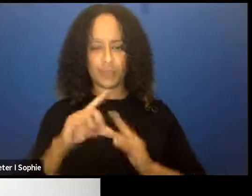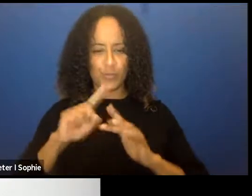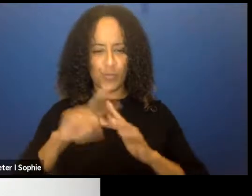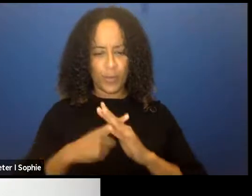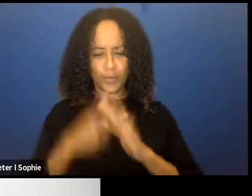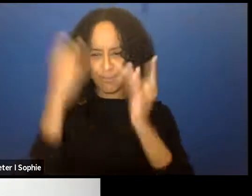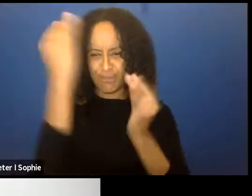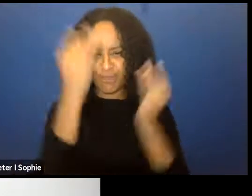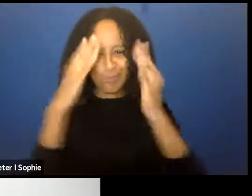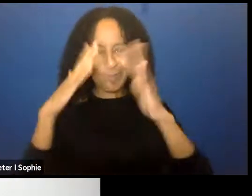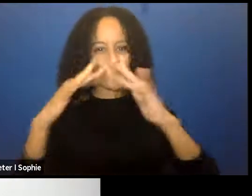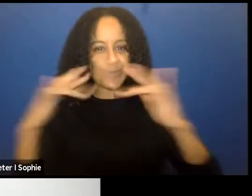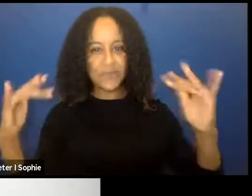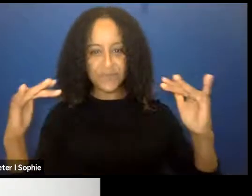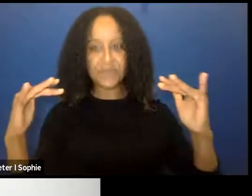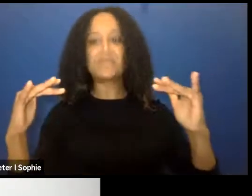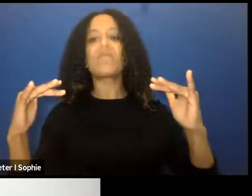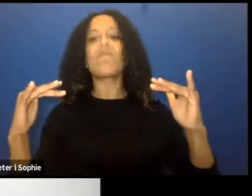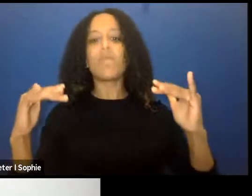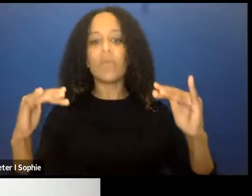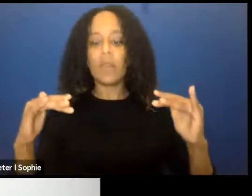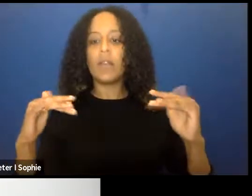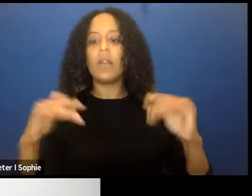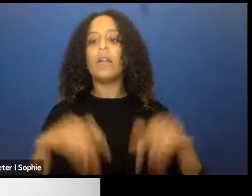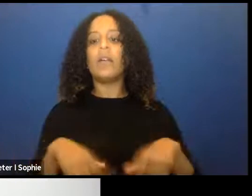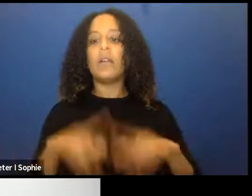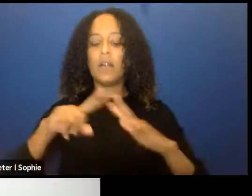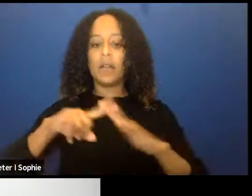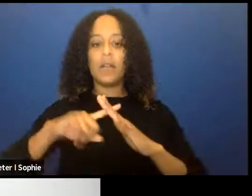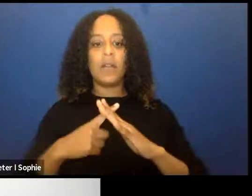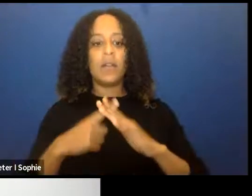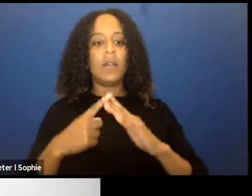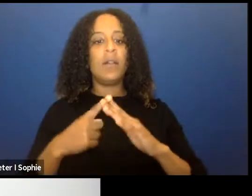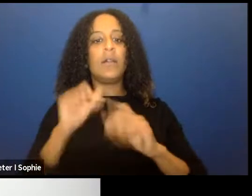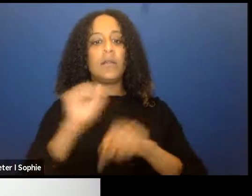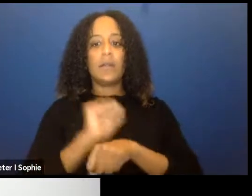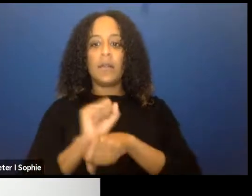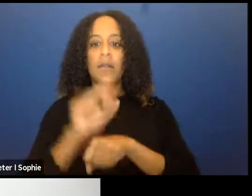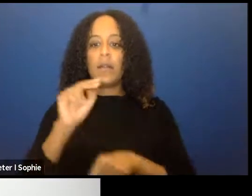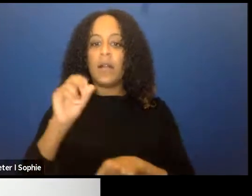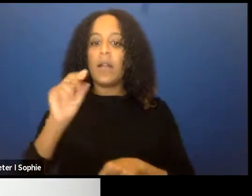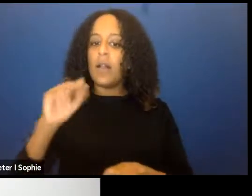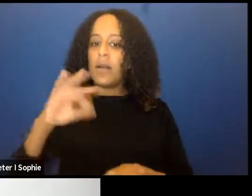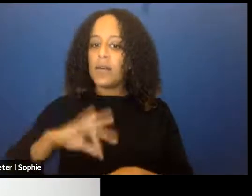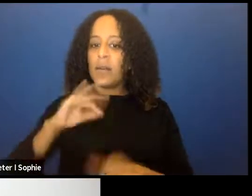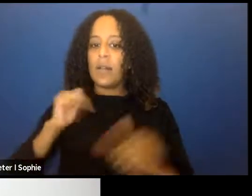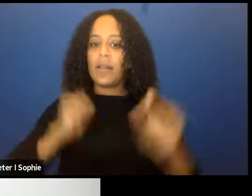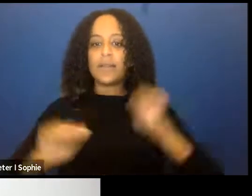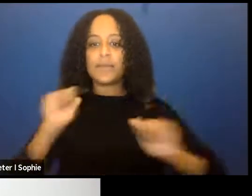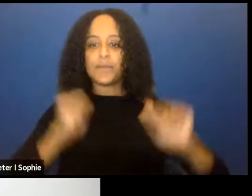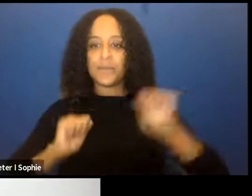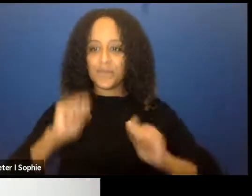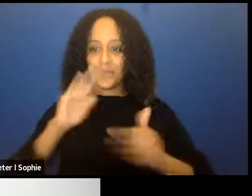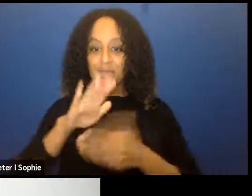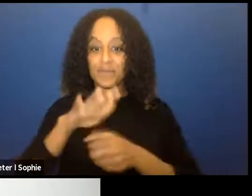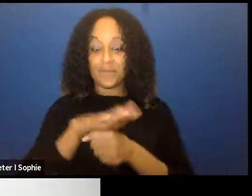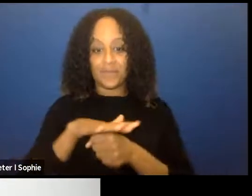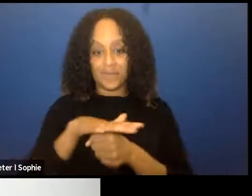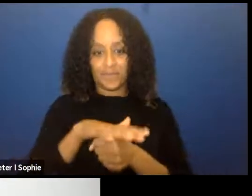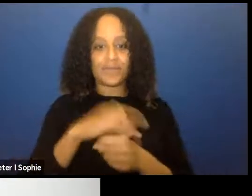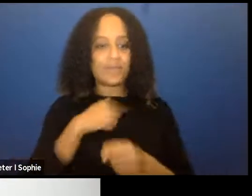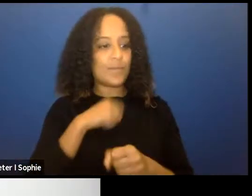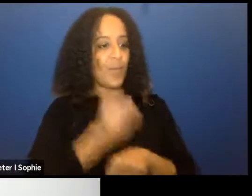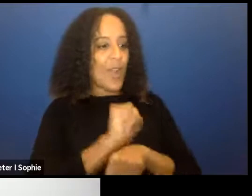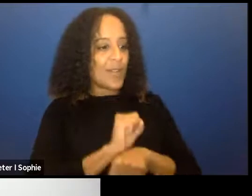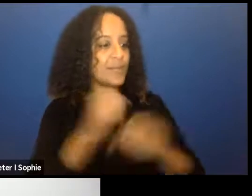diversity and inclusion when I began working in the nonprofit theater section. I was working as a